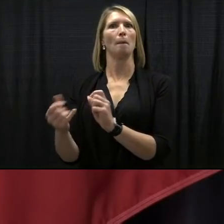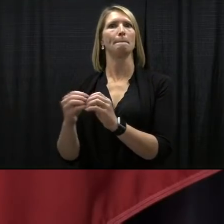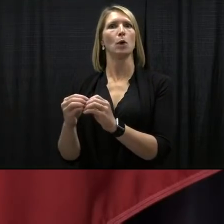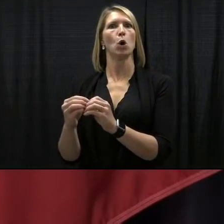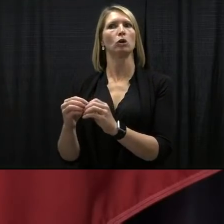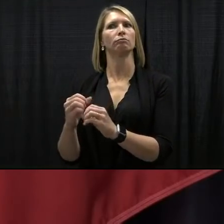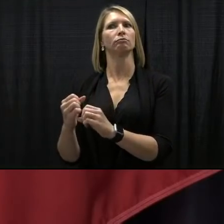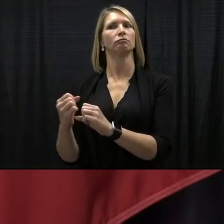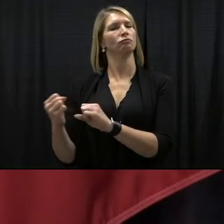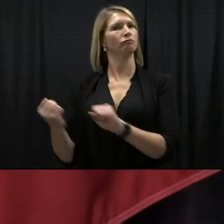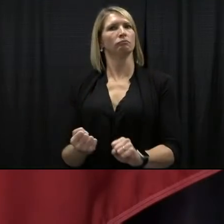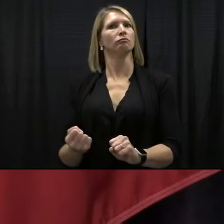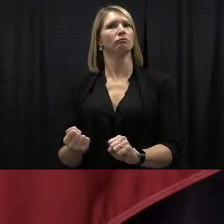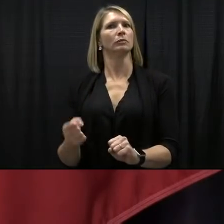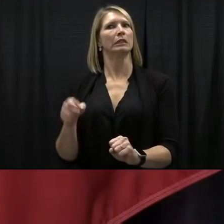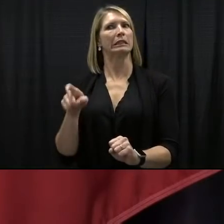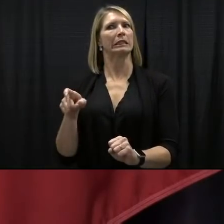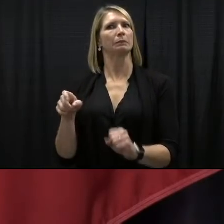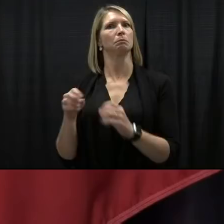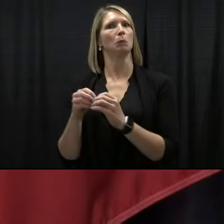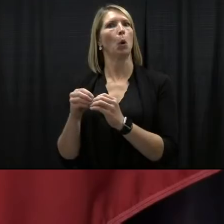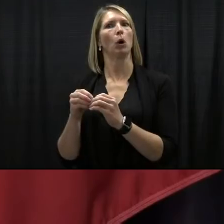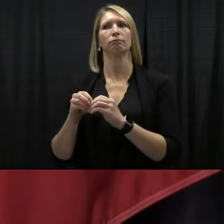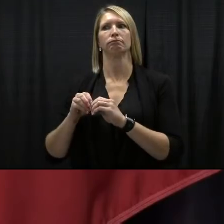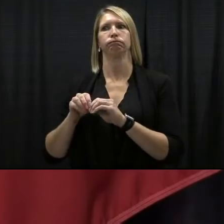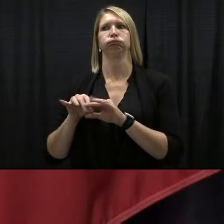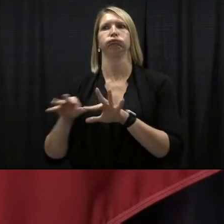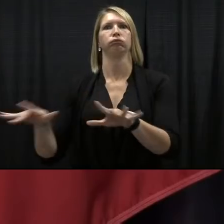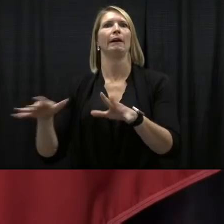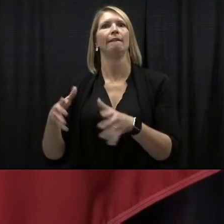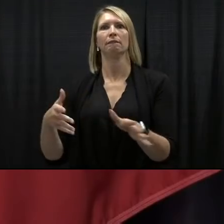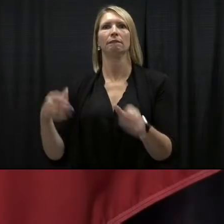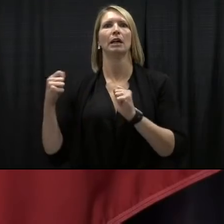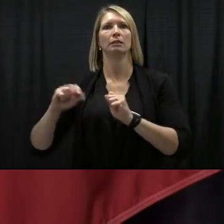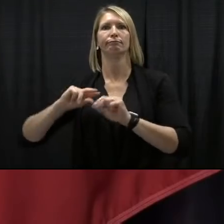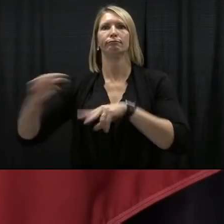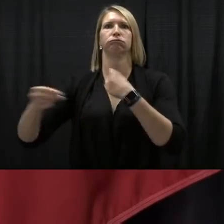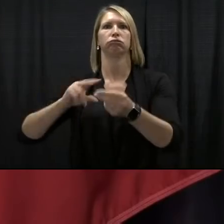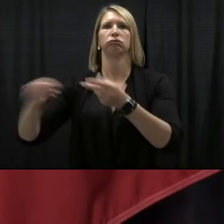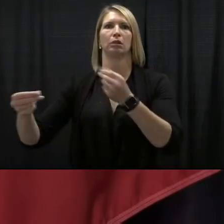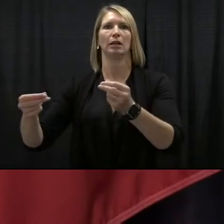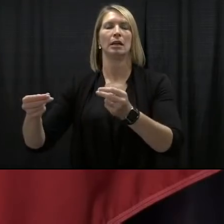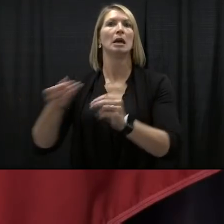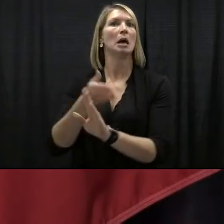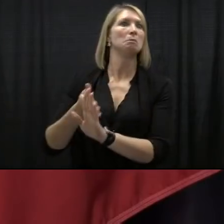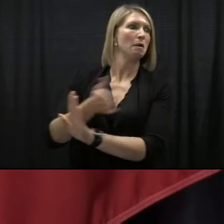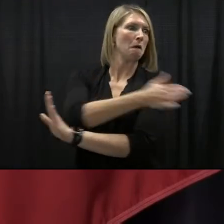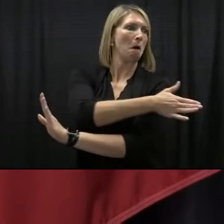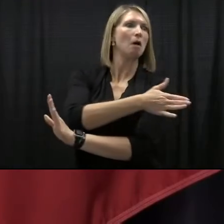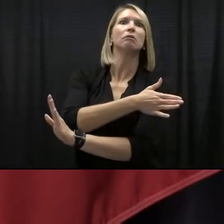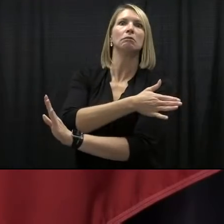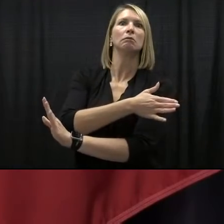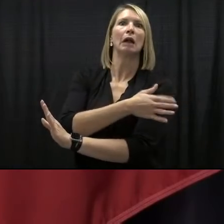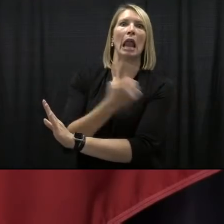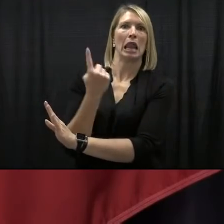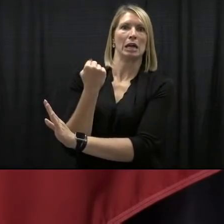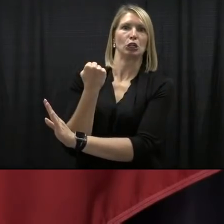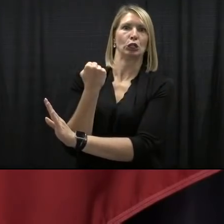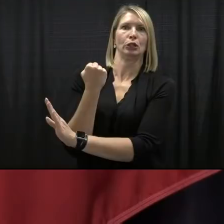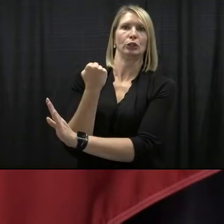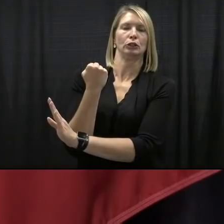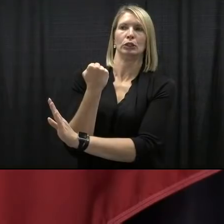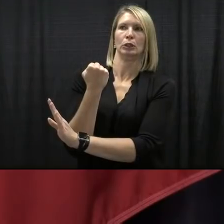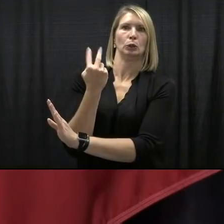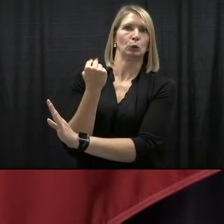province. Delta is a more transmissible virus than the original COVID-19 strain and the other variants that we have experienced. This means it spreads